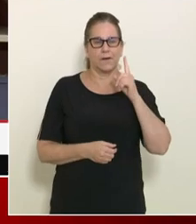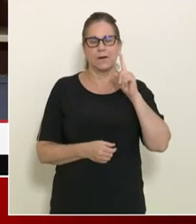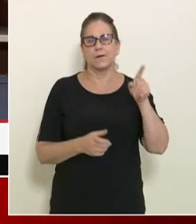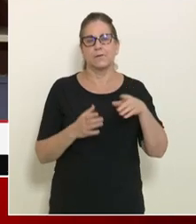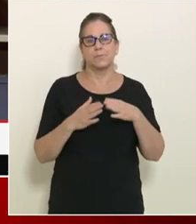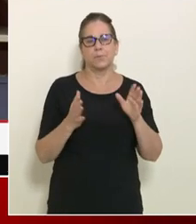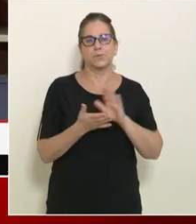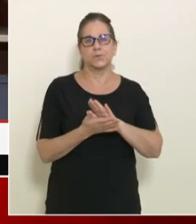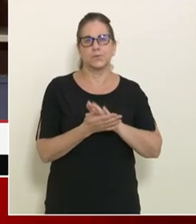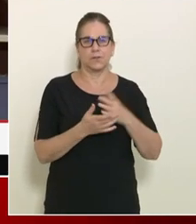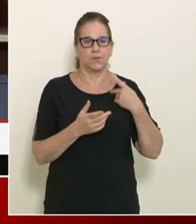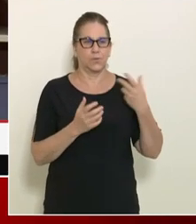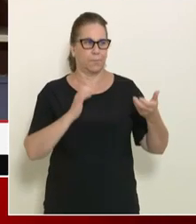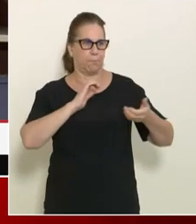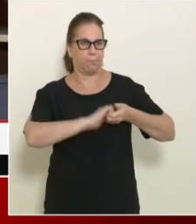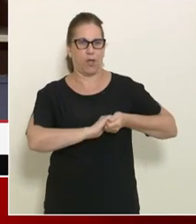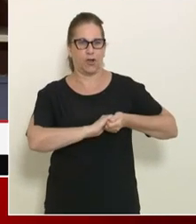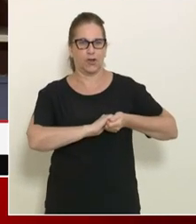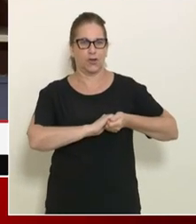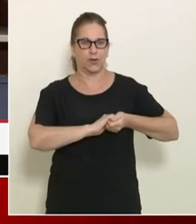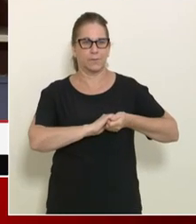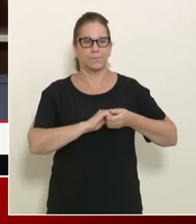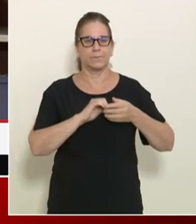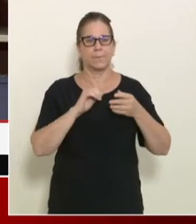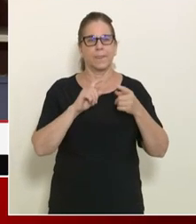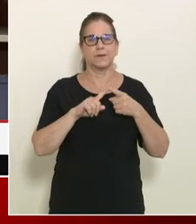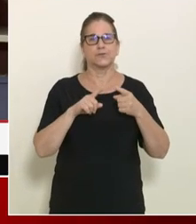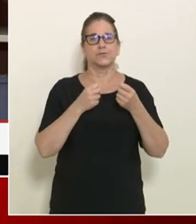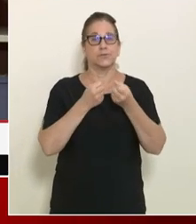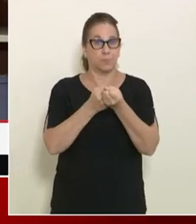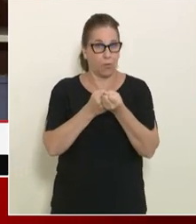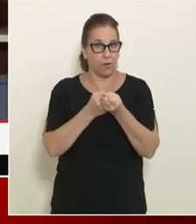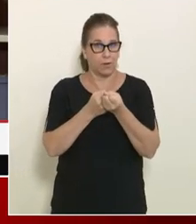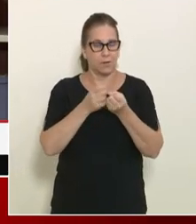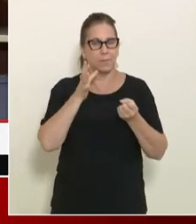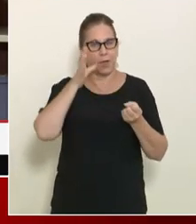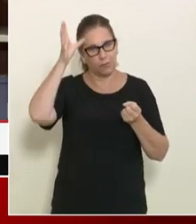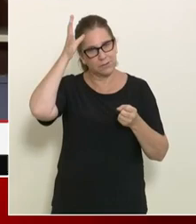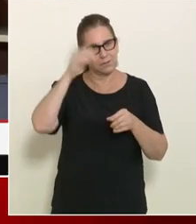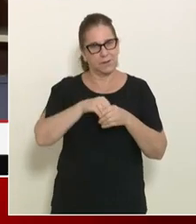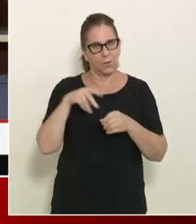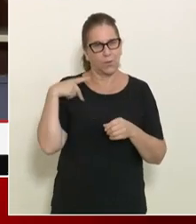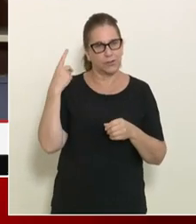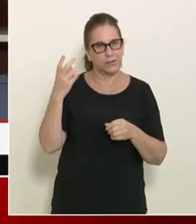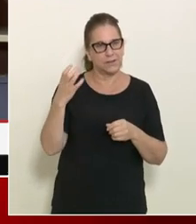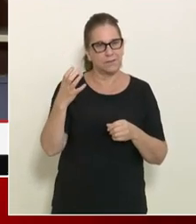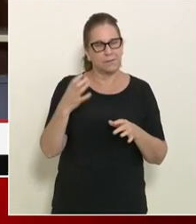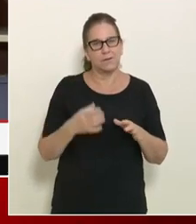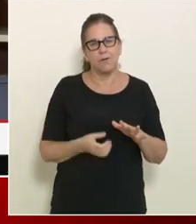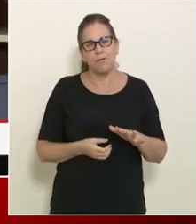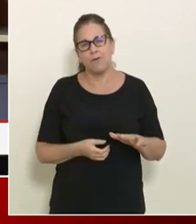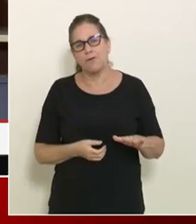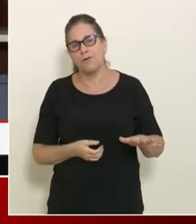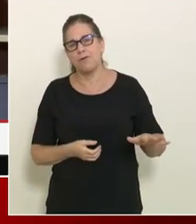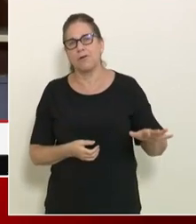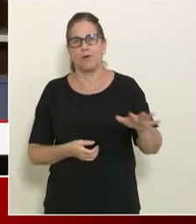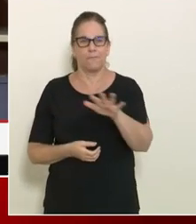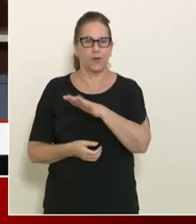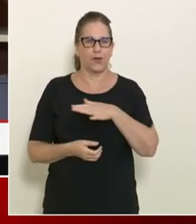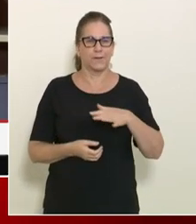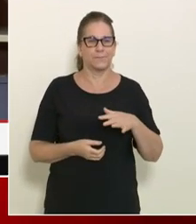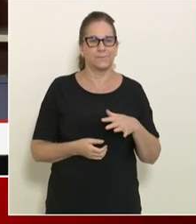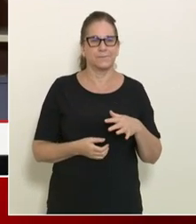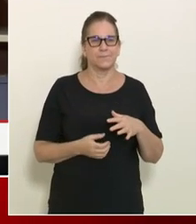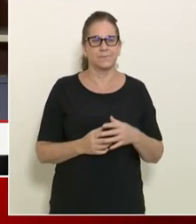program to support parents in the district who, like those across the nation, are experiencing higher levels of